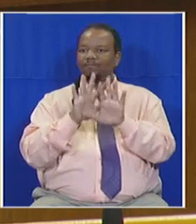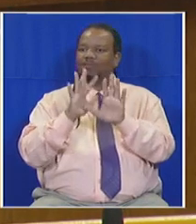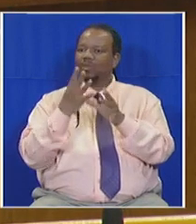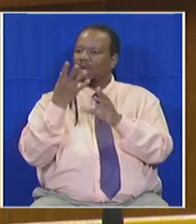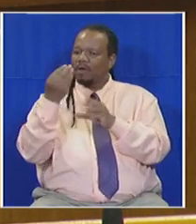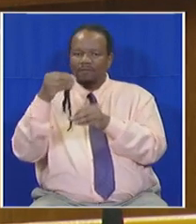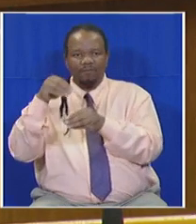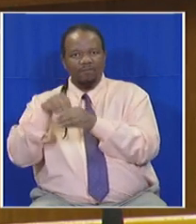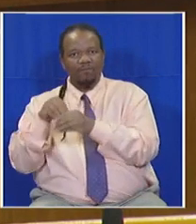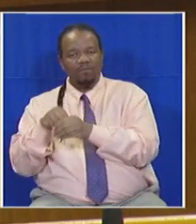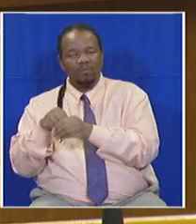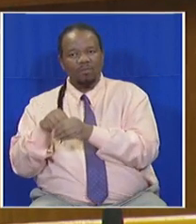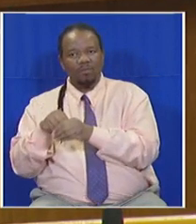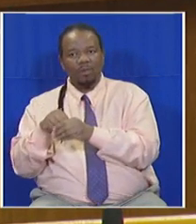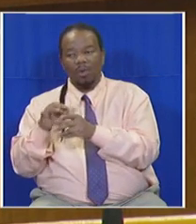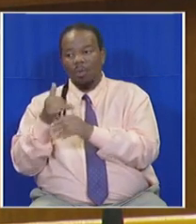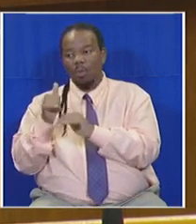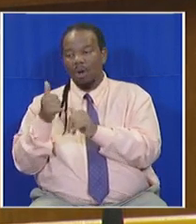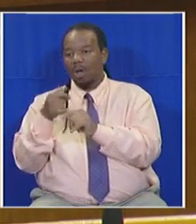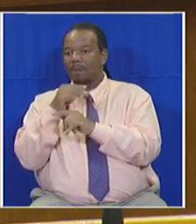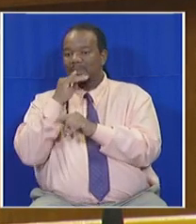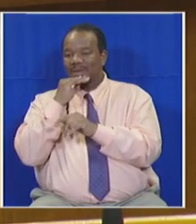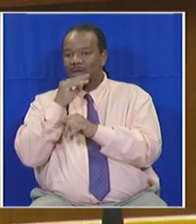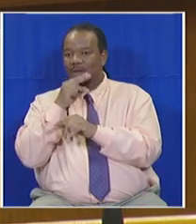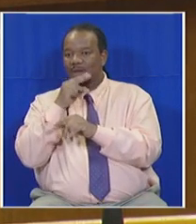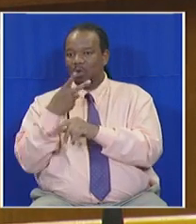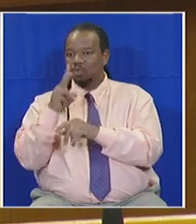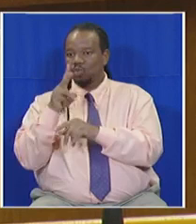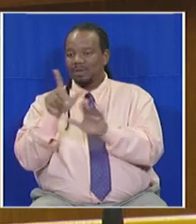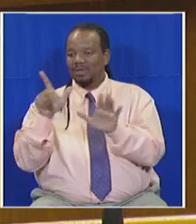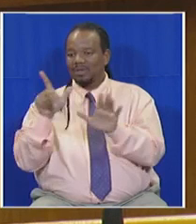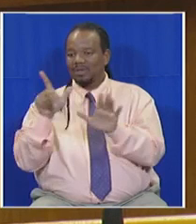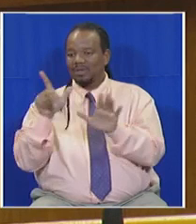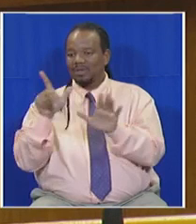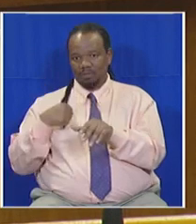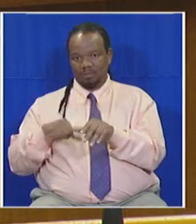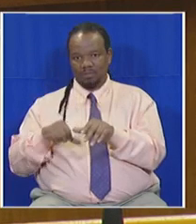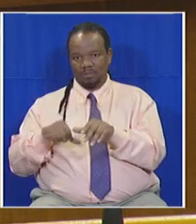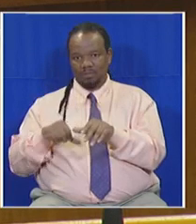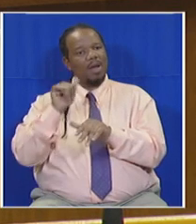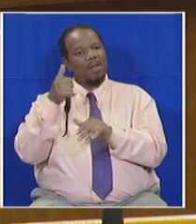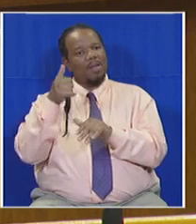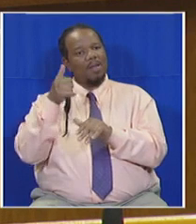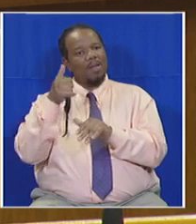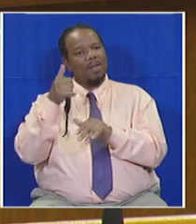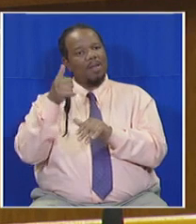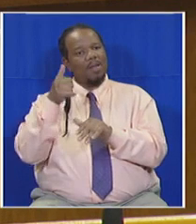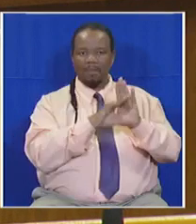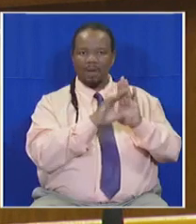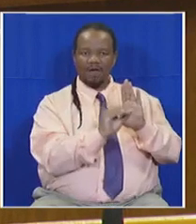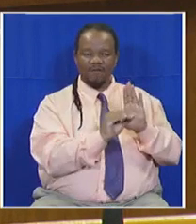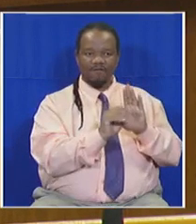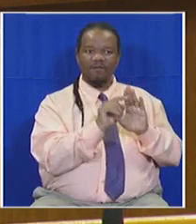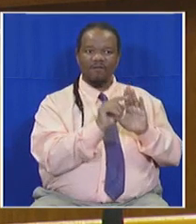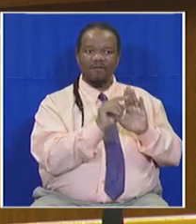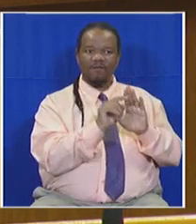these 27 district municipalities. One of the flagship programs being driven by a MISA